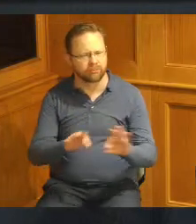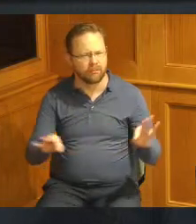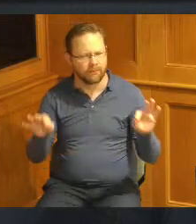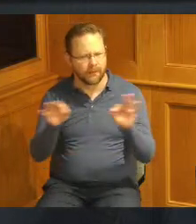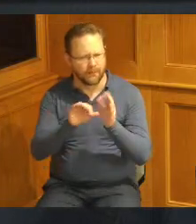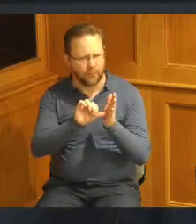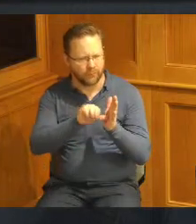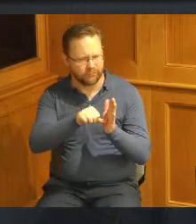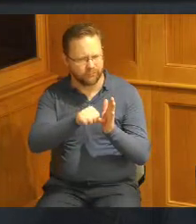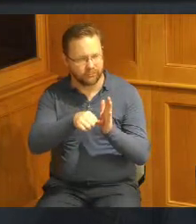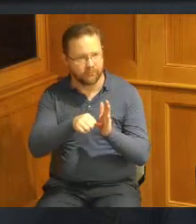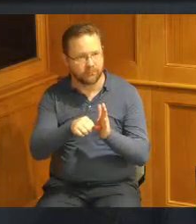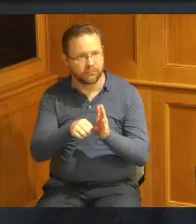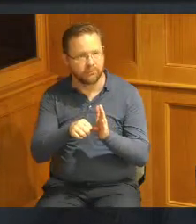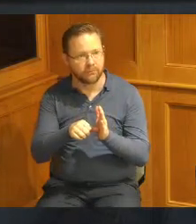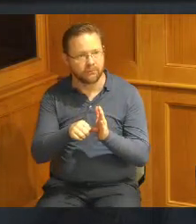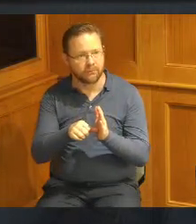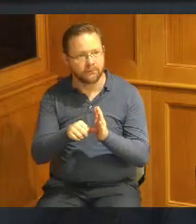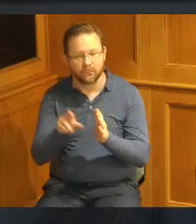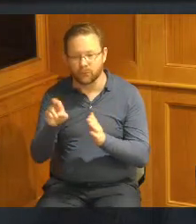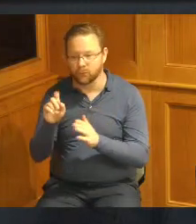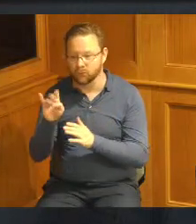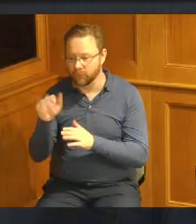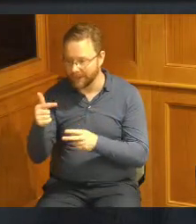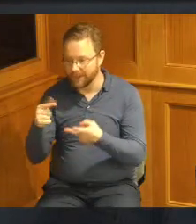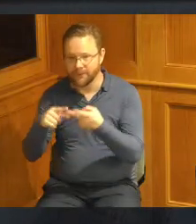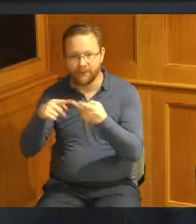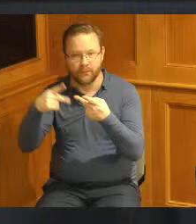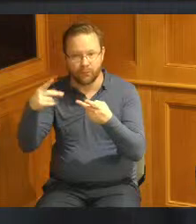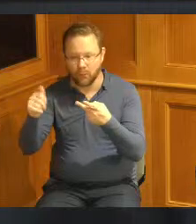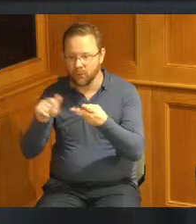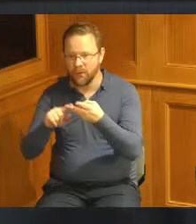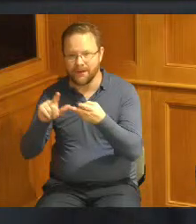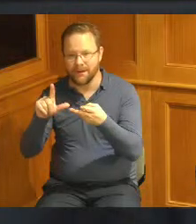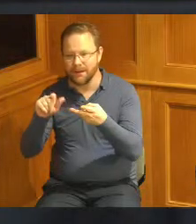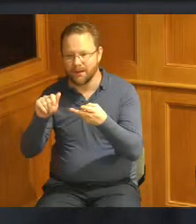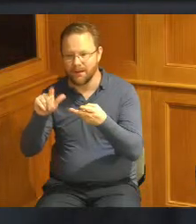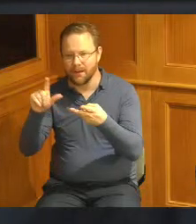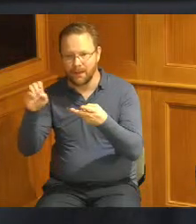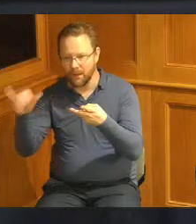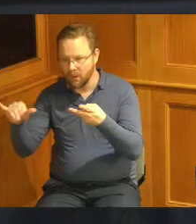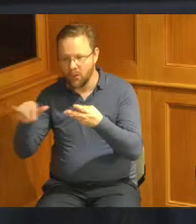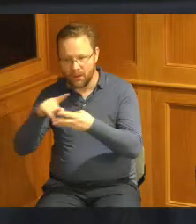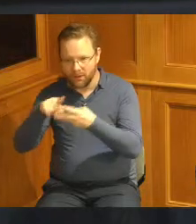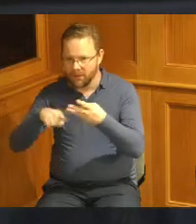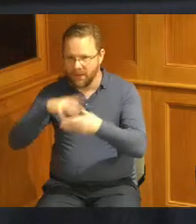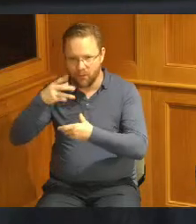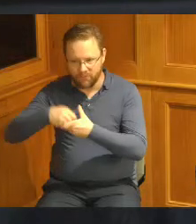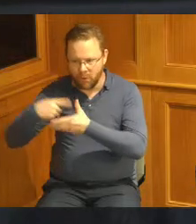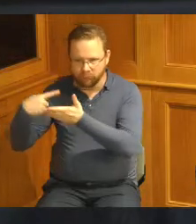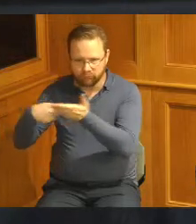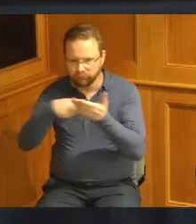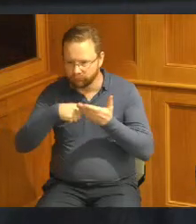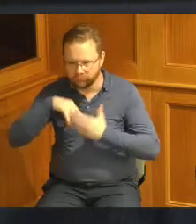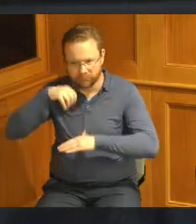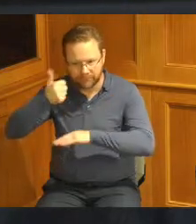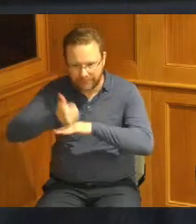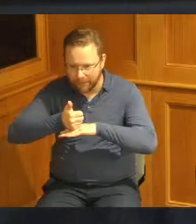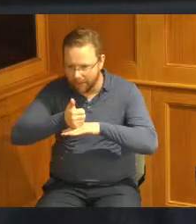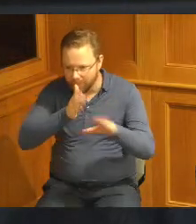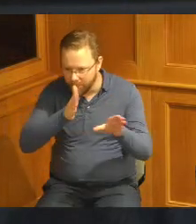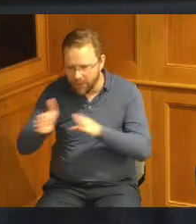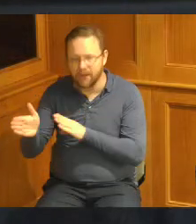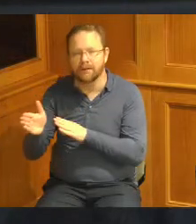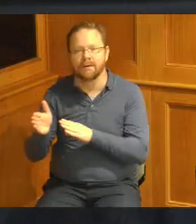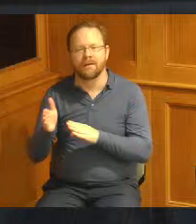that Ready, the Port, and Alloy were all part of structuring this arrangement. When we think